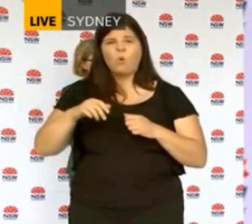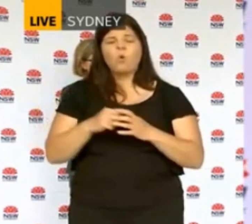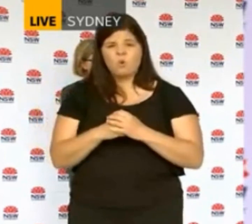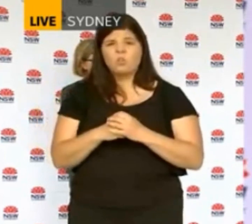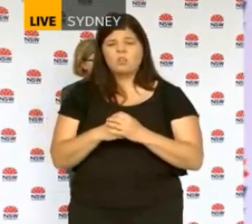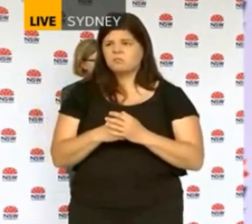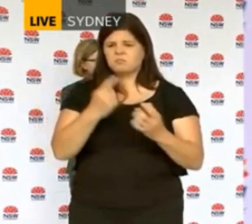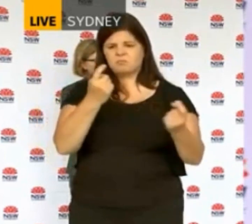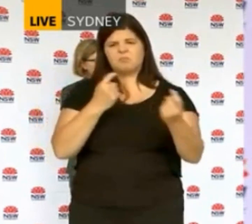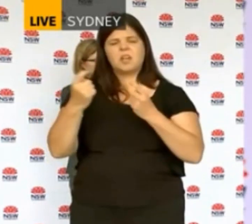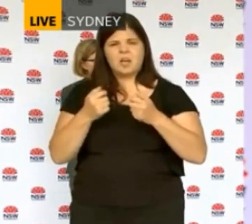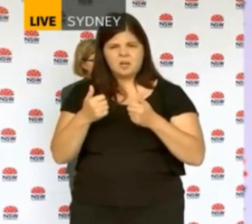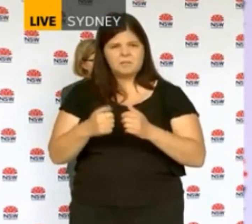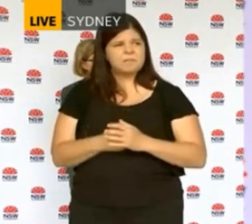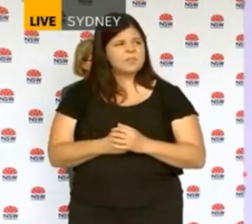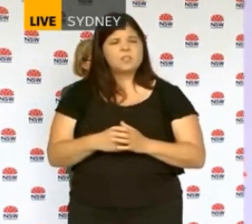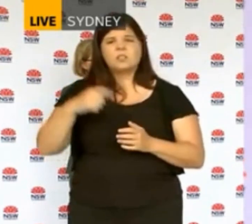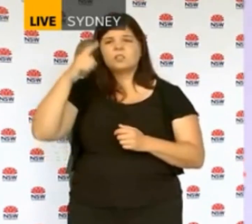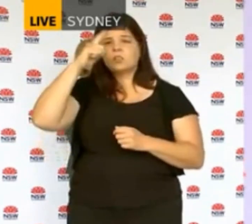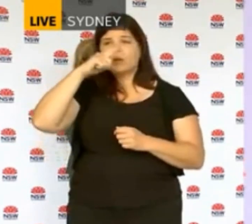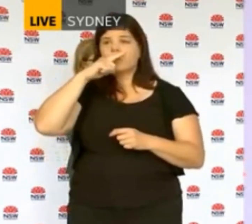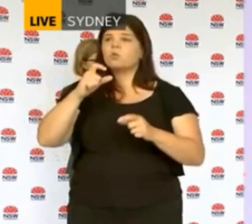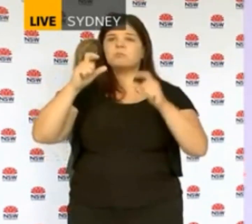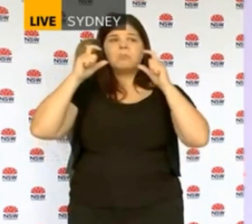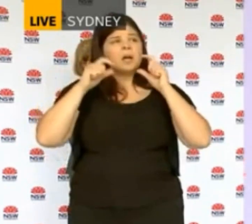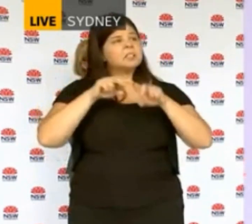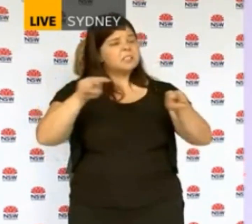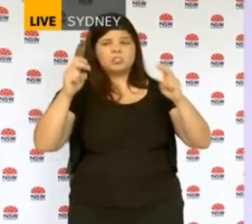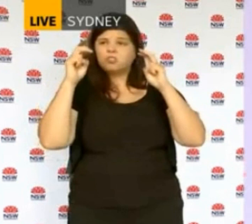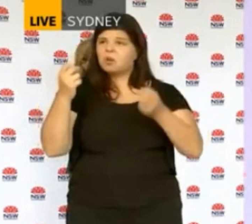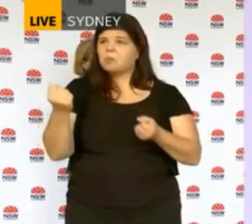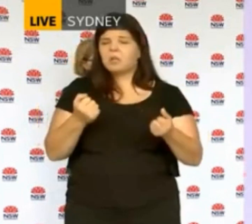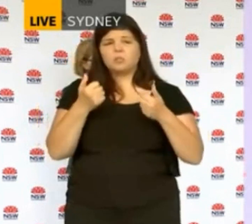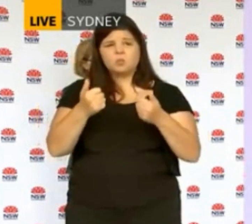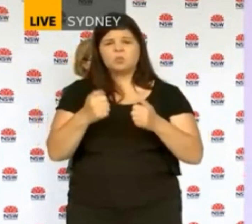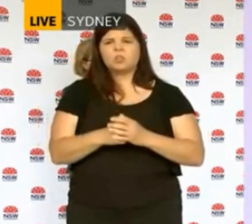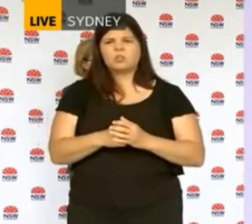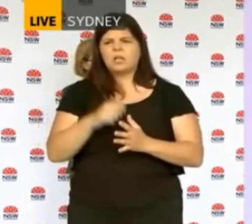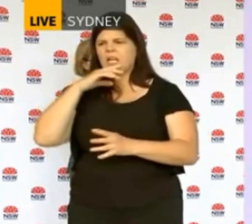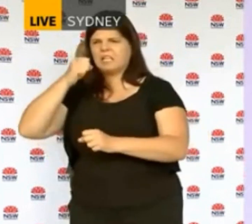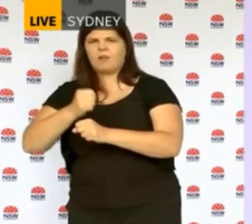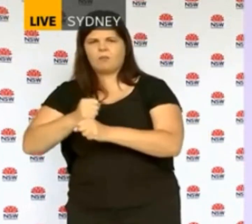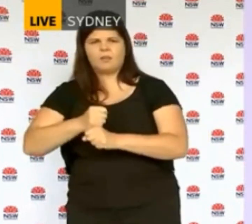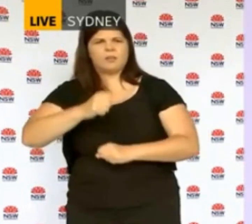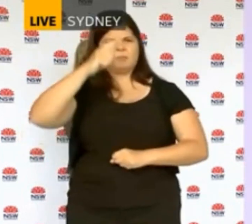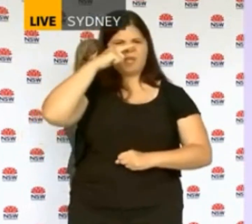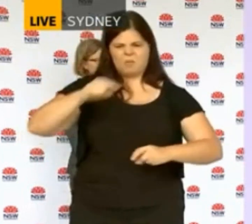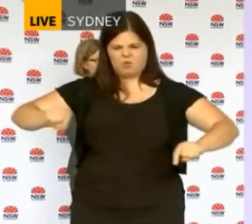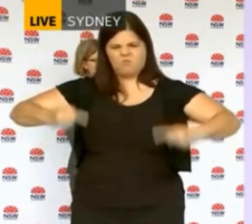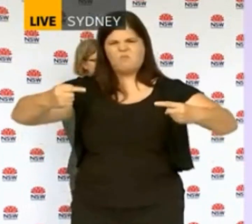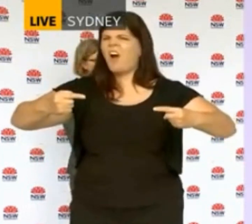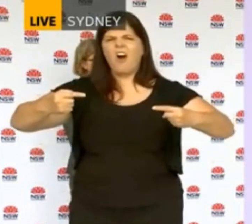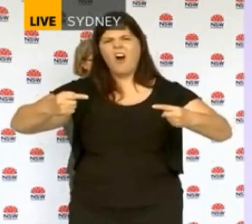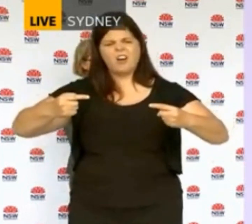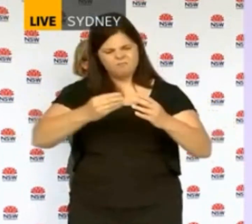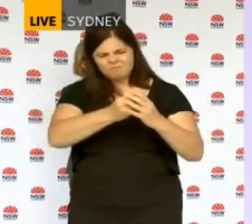at the cricket, people keeping masks on transport, this is not government versus the community. This is a combination of everyone working